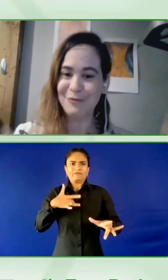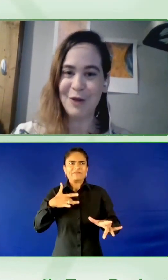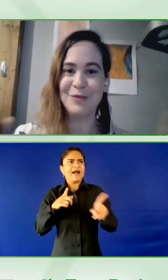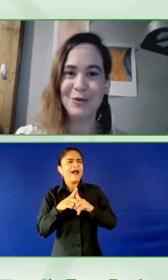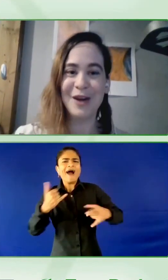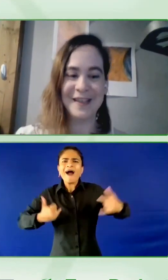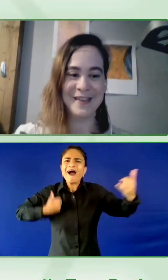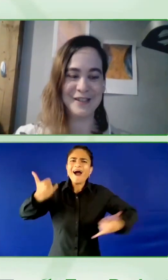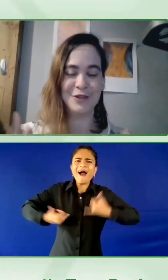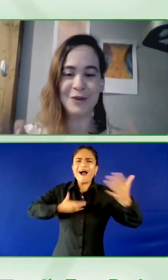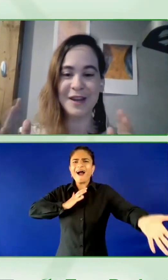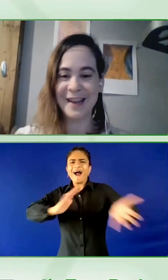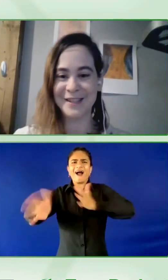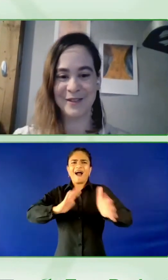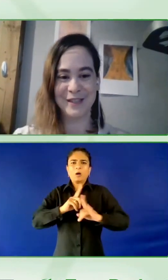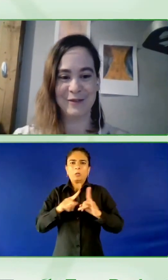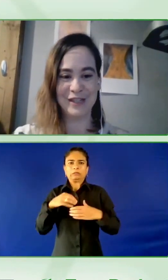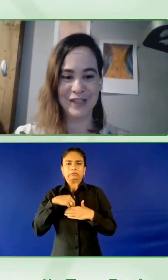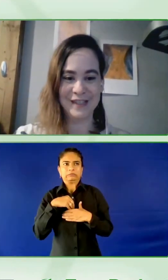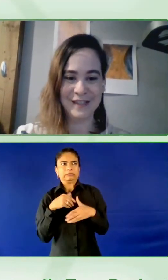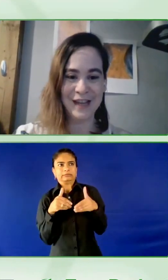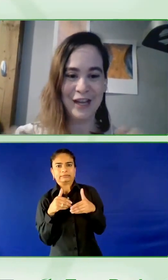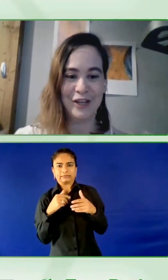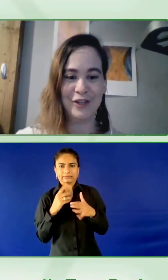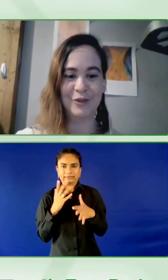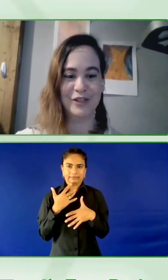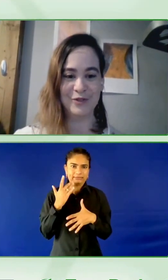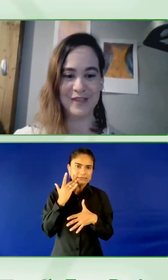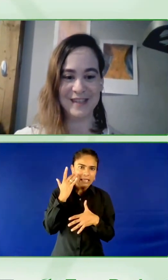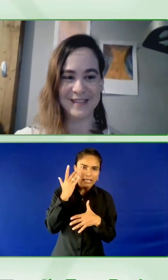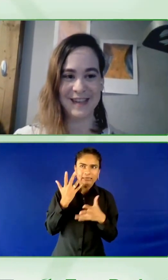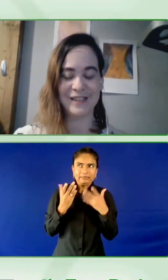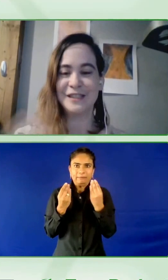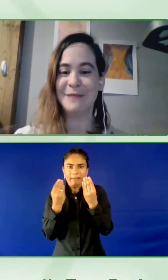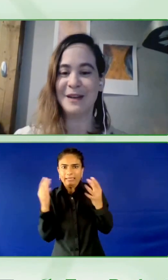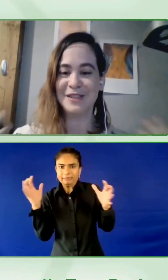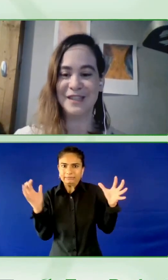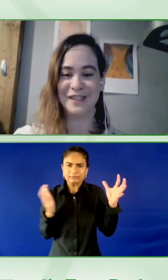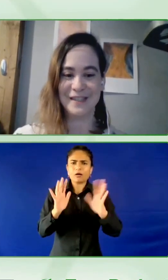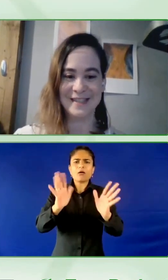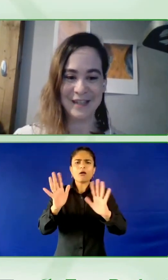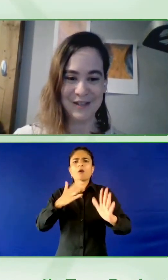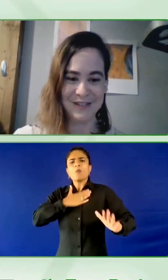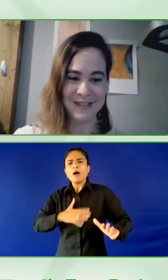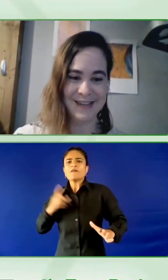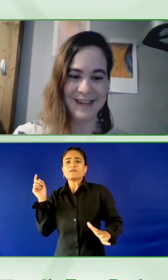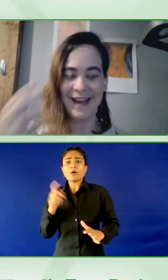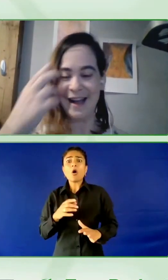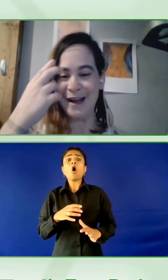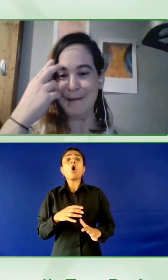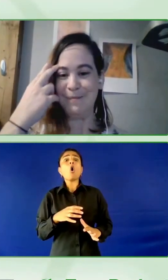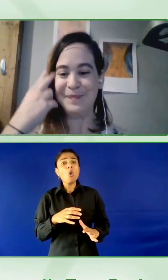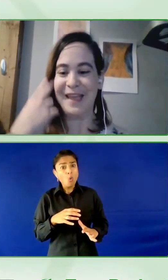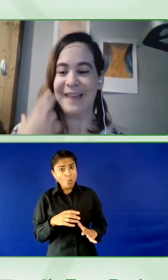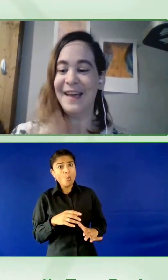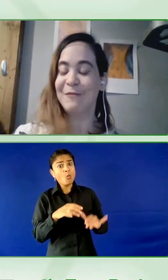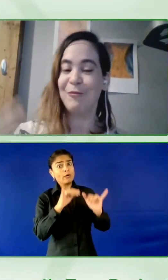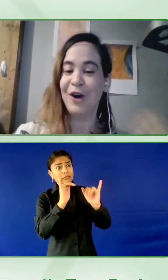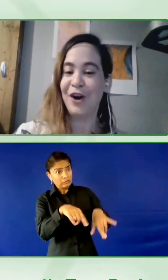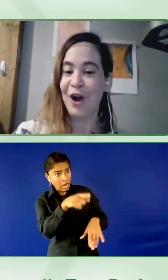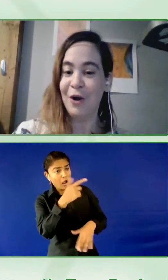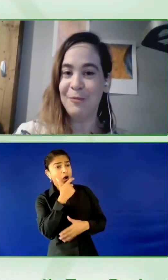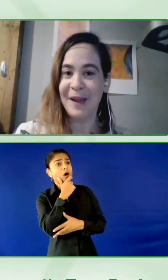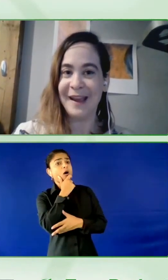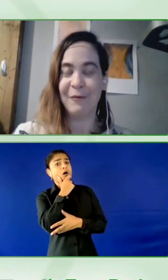like, nope, you got this. You can answer these questions. You can do this. It's just about teaching the skills. And